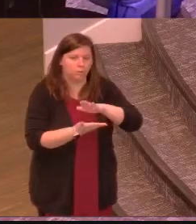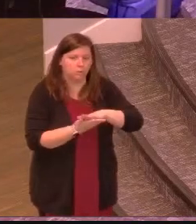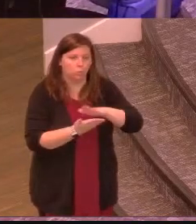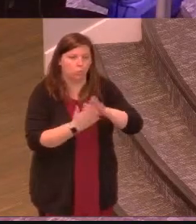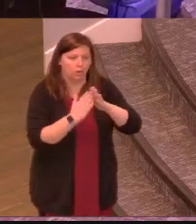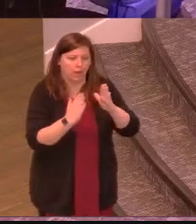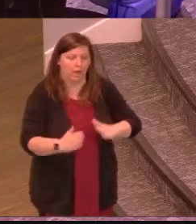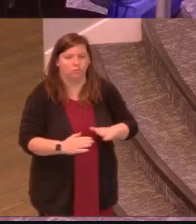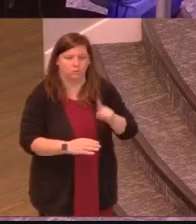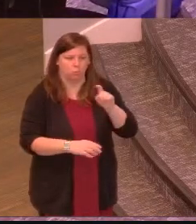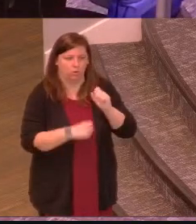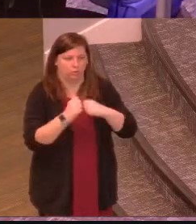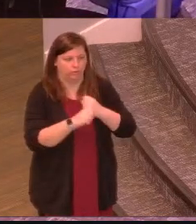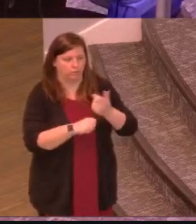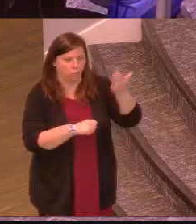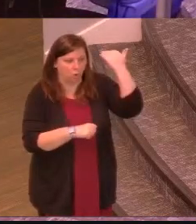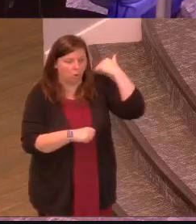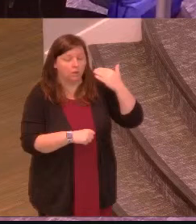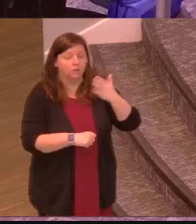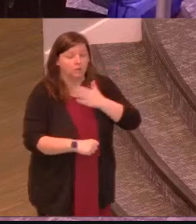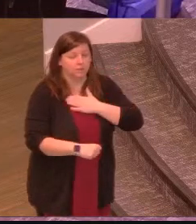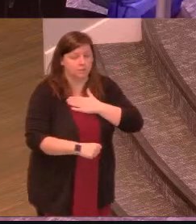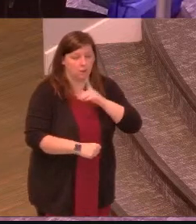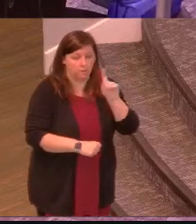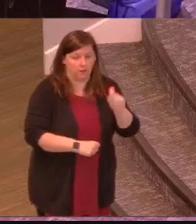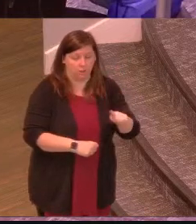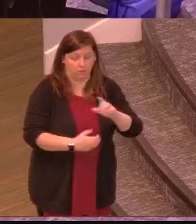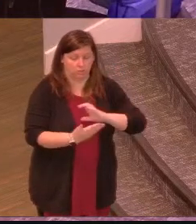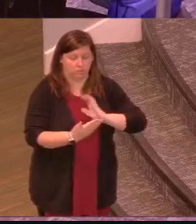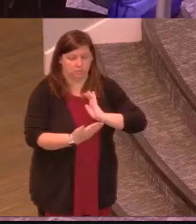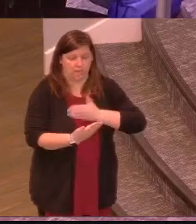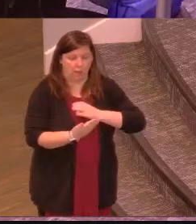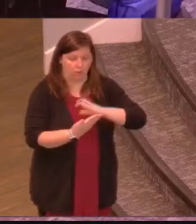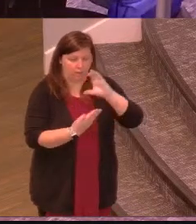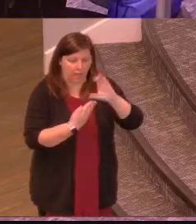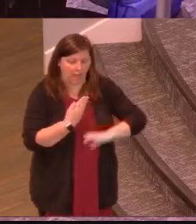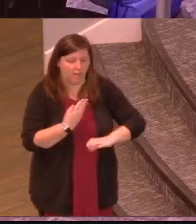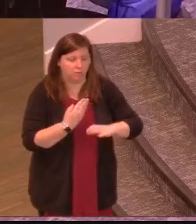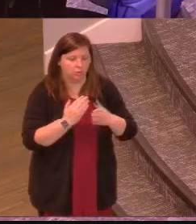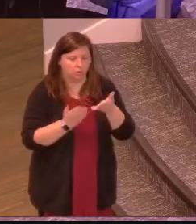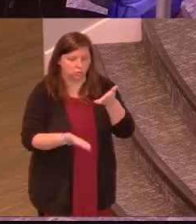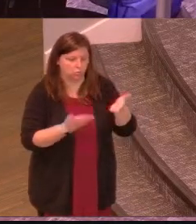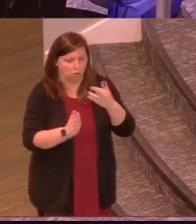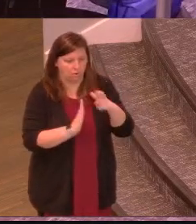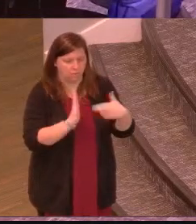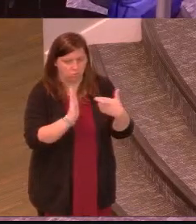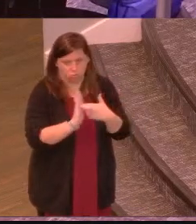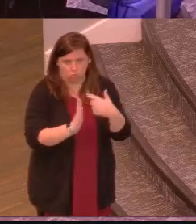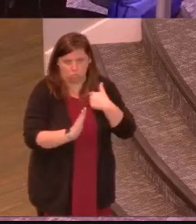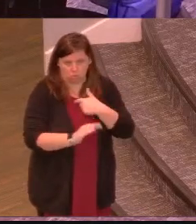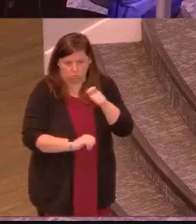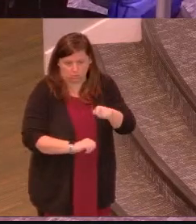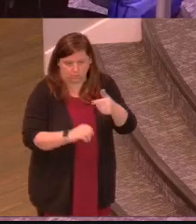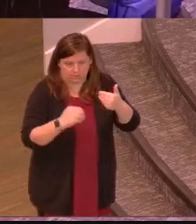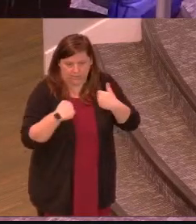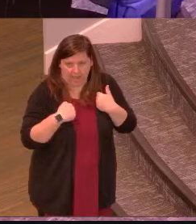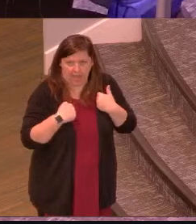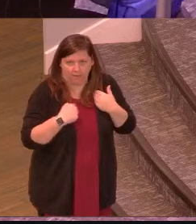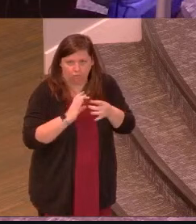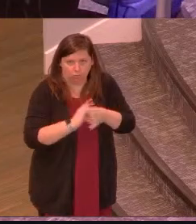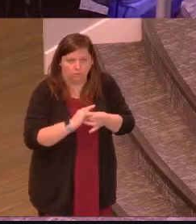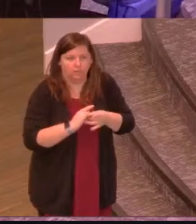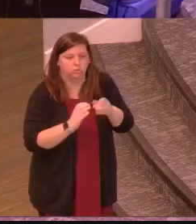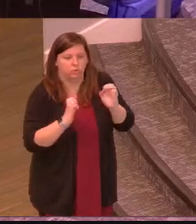the calendar serve the role that we're supposed to play in educating the children? And if we look at our